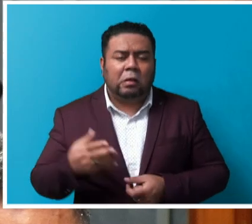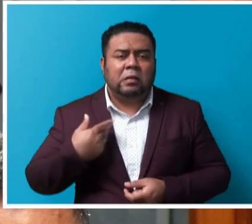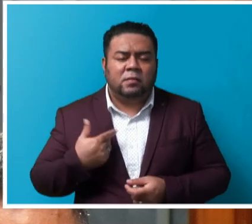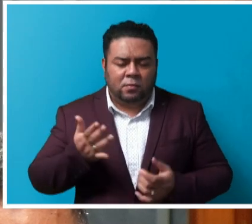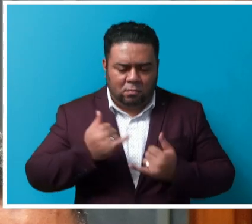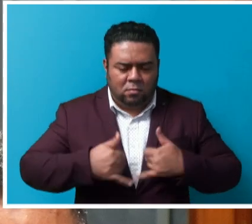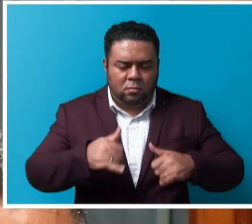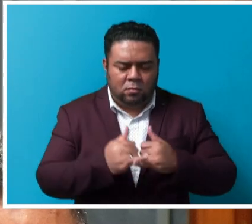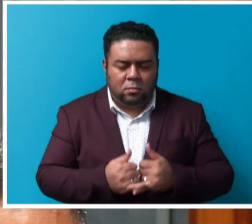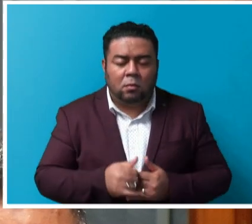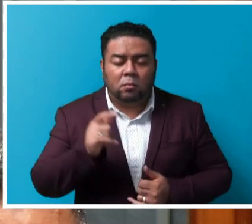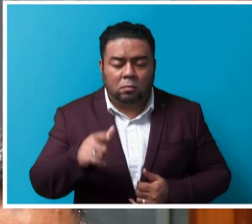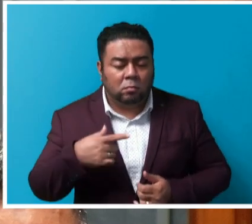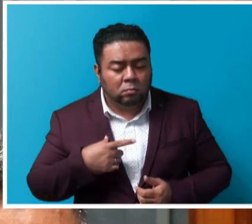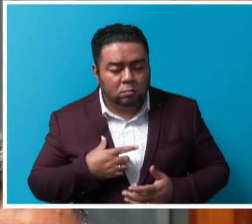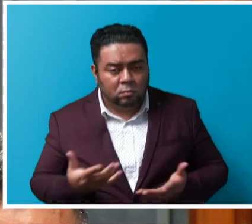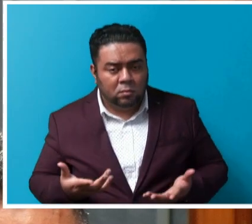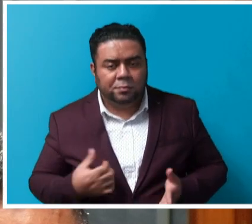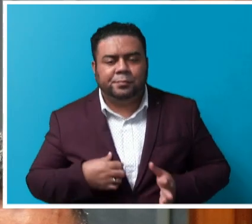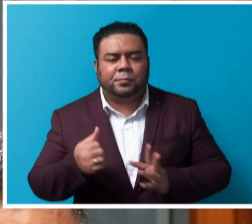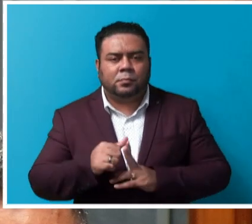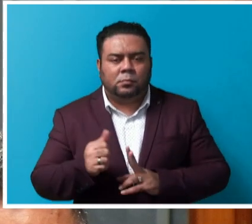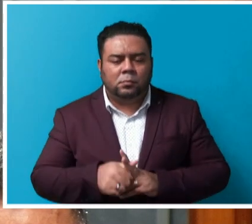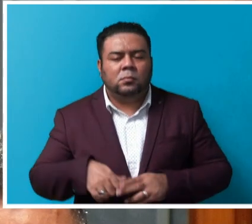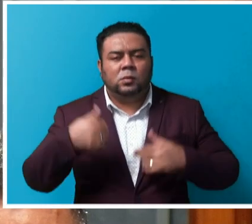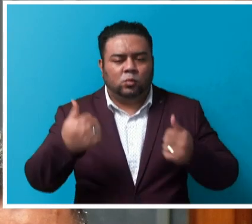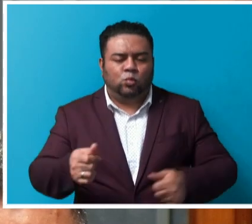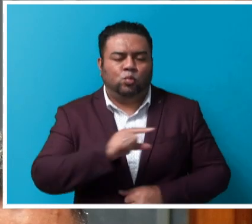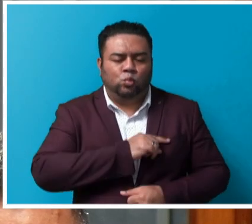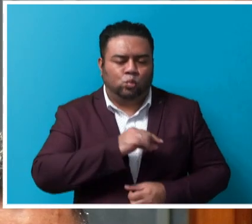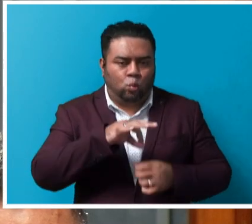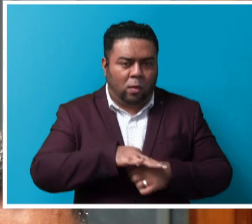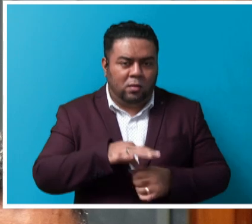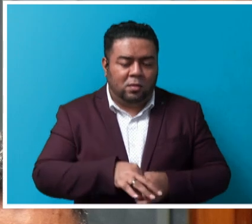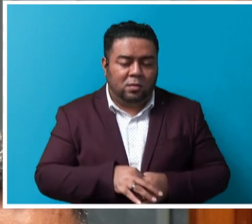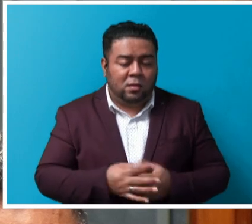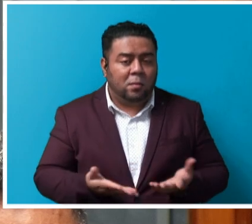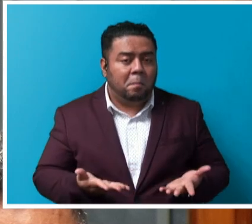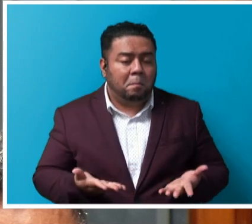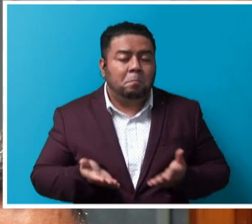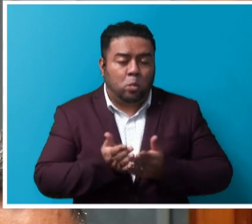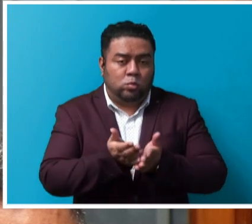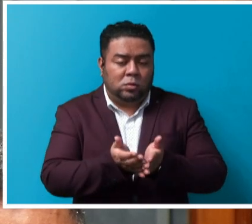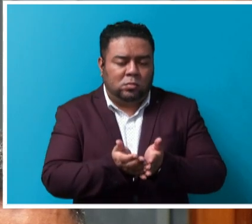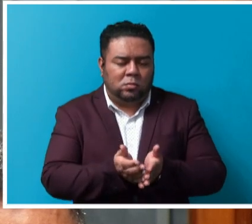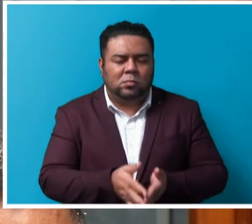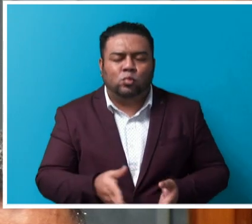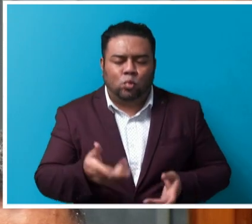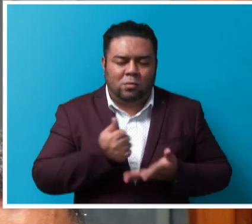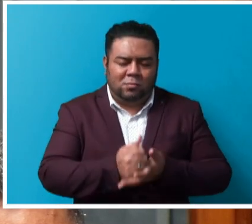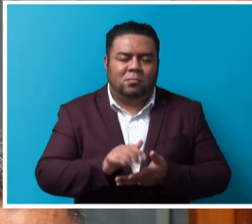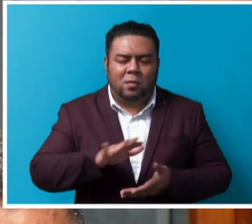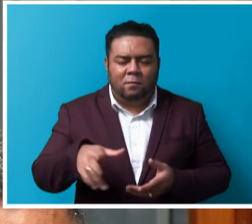islands. Furthermore, they also require good quality boats to assist them in their fishing for their daily living